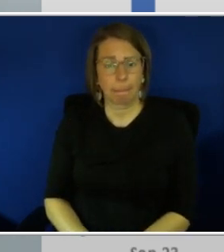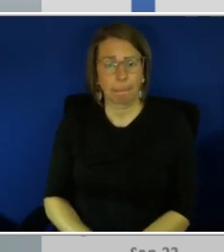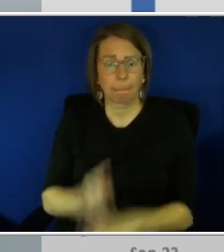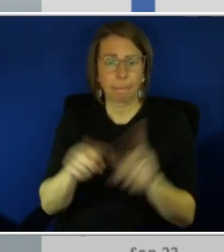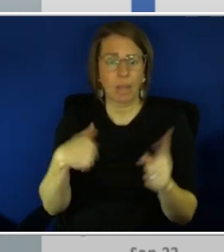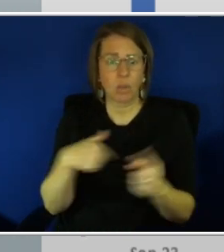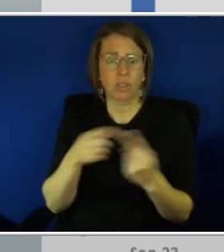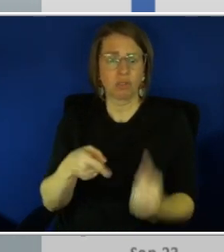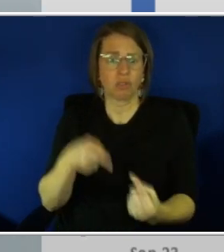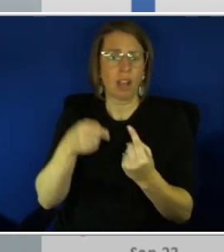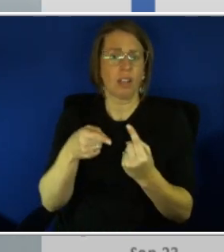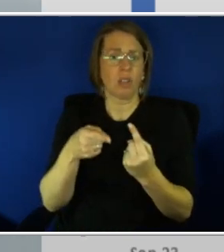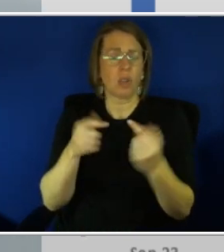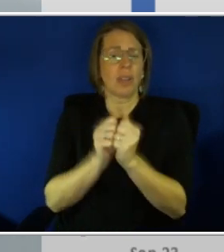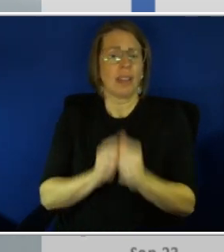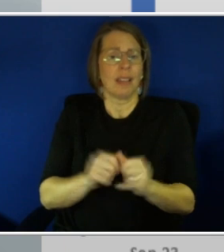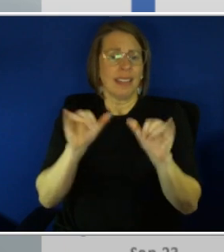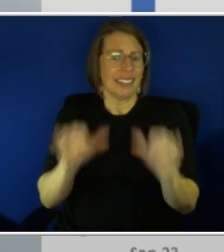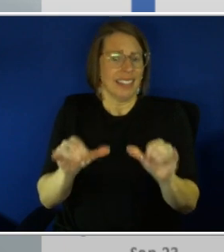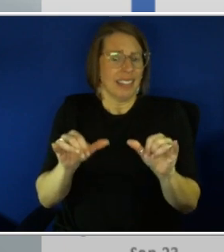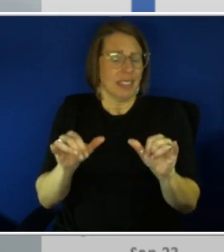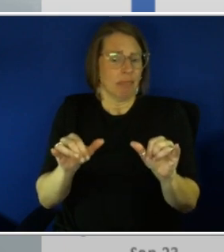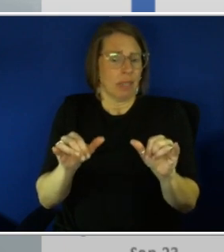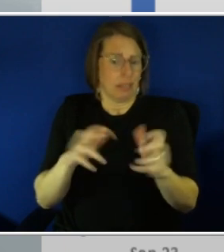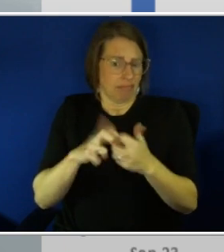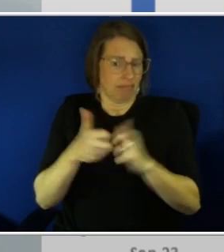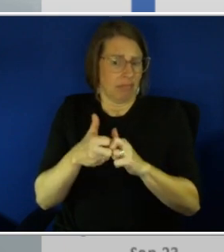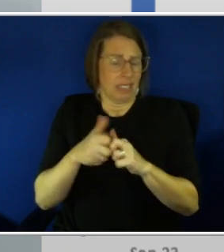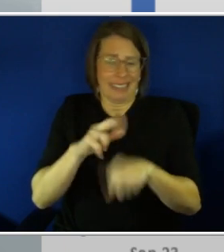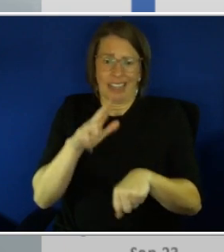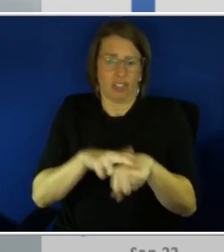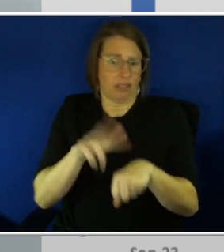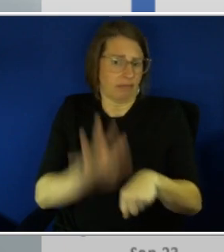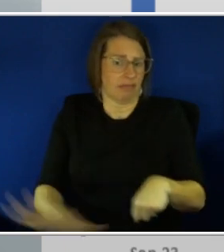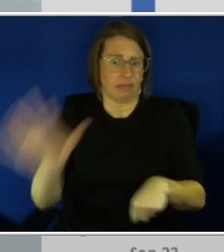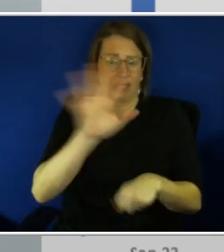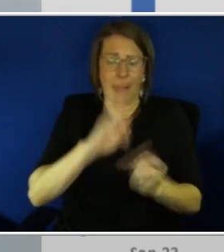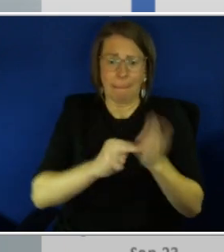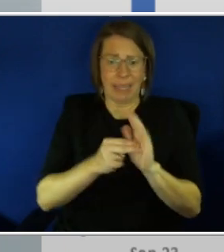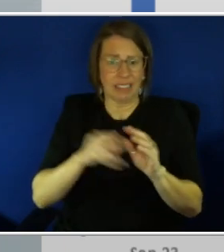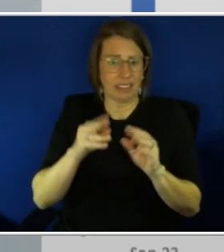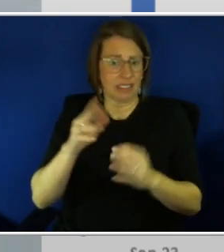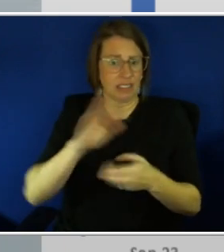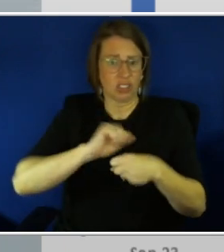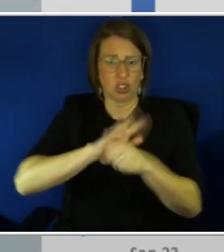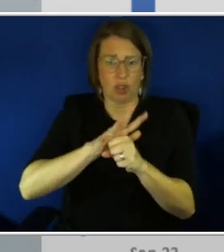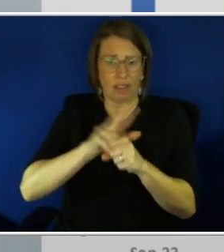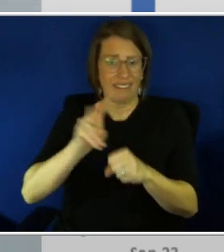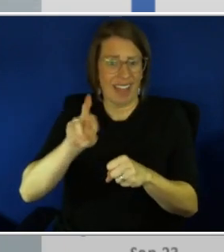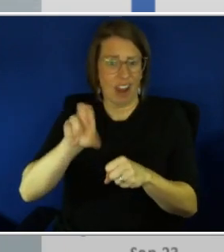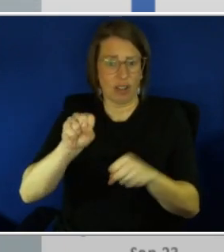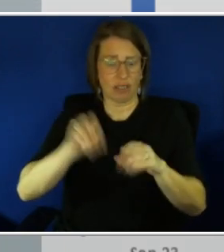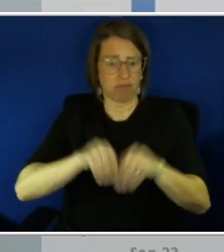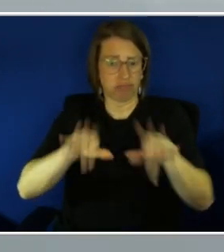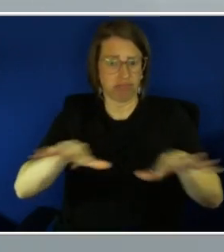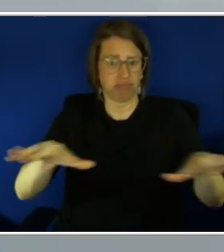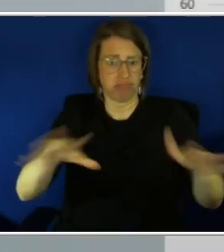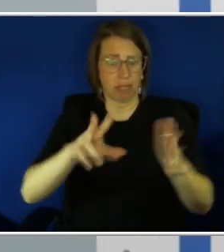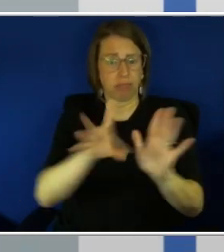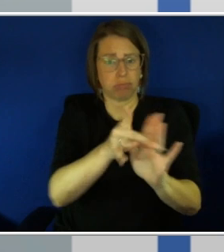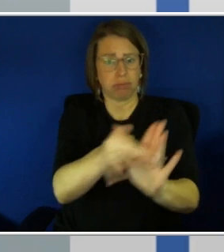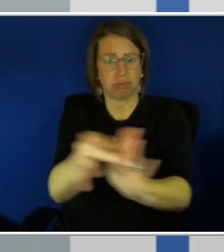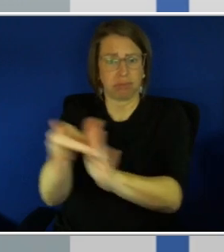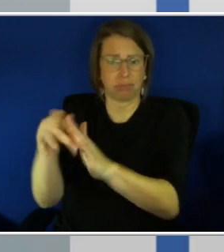same issues that the rest of the nation was struggling with, and that was the high circulation rate of the virus and the high positivity rate. And then we